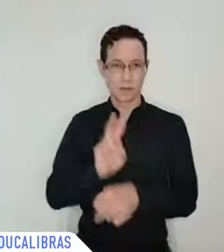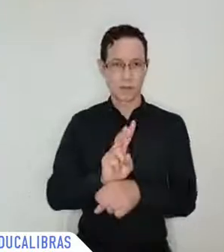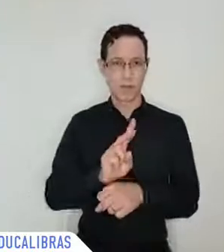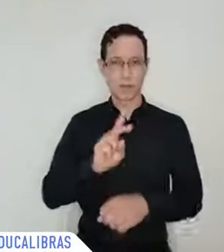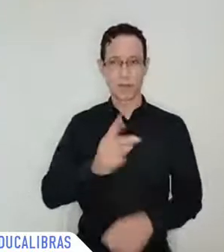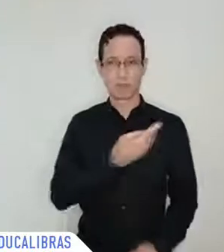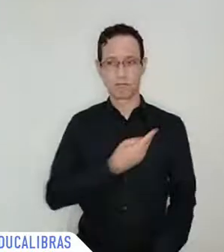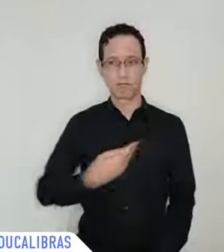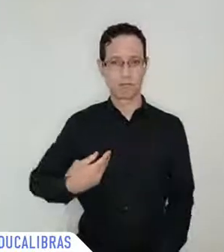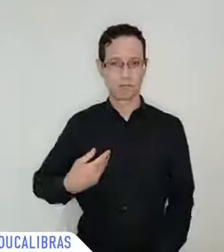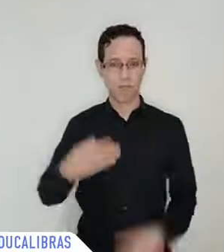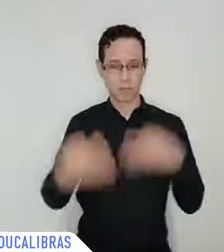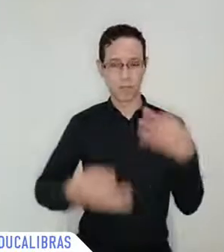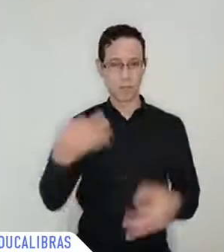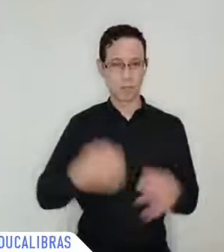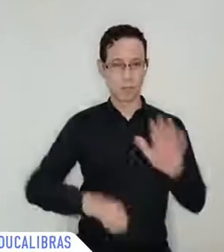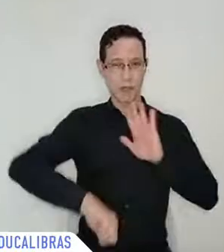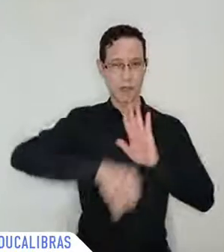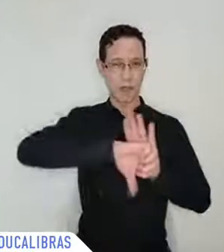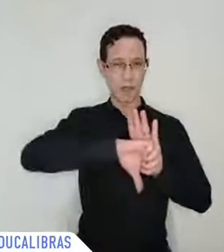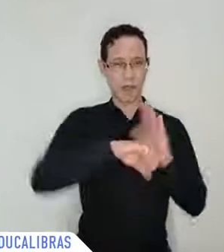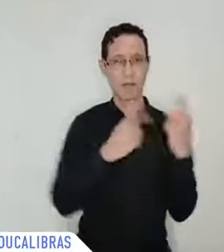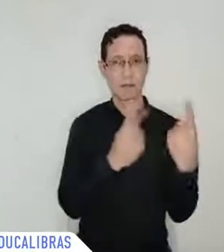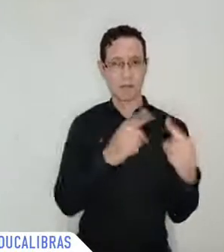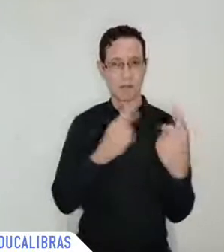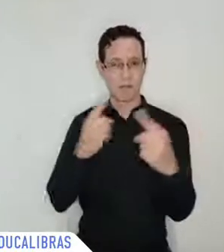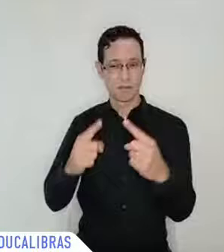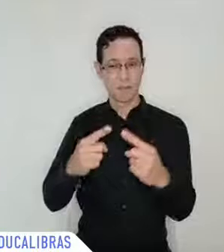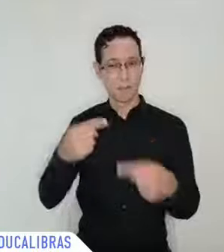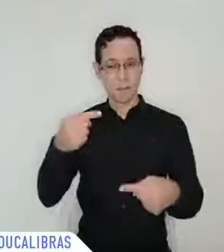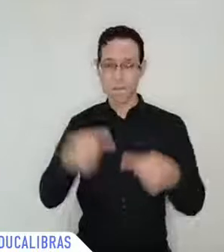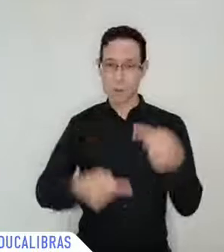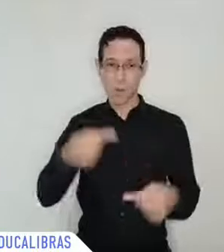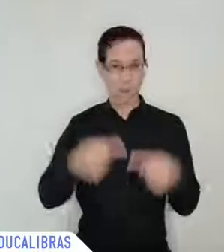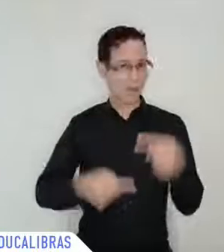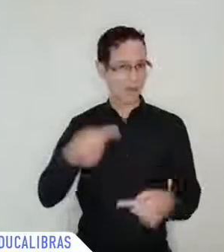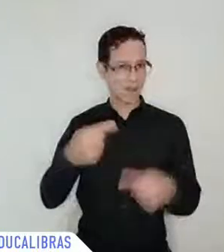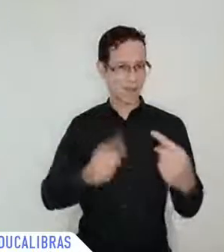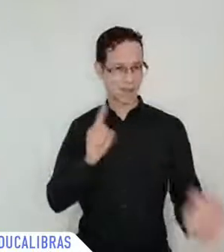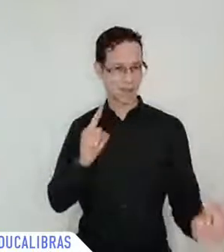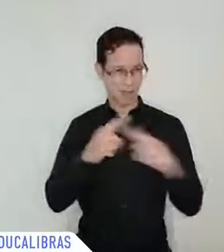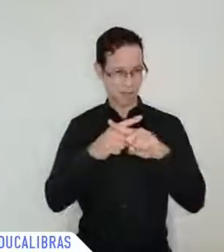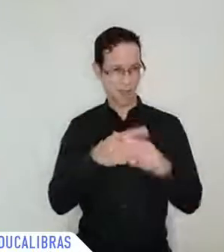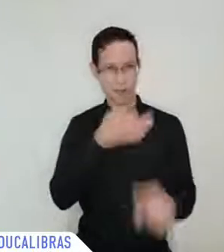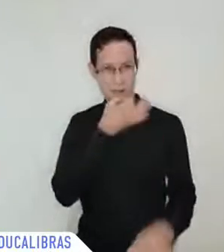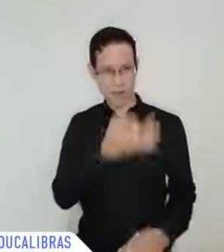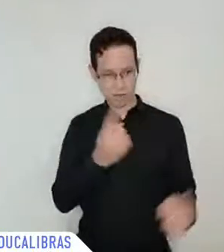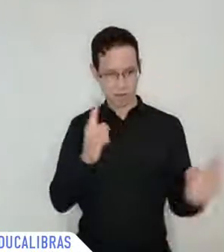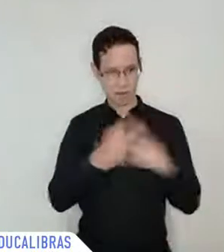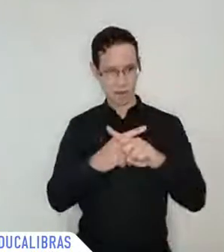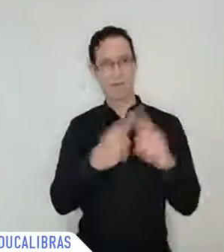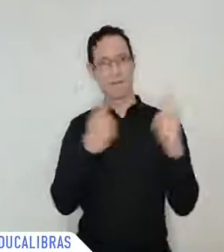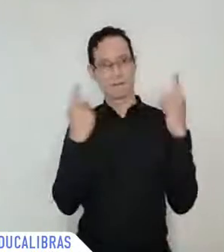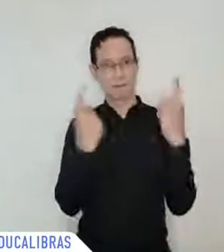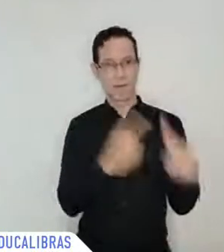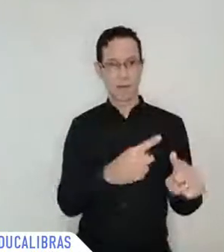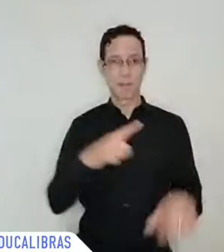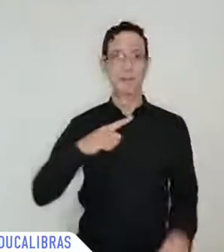is concerning the misuse of these